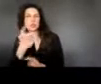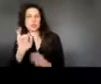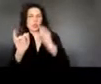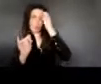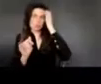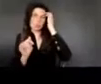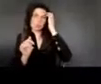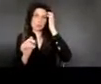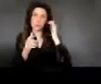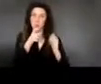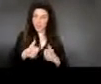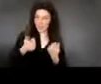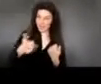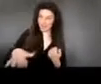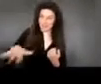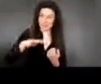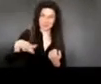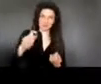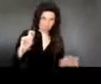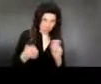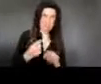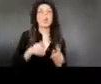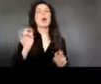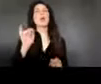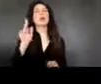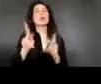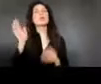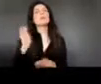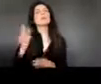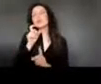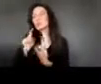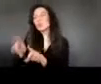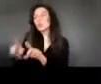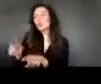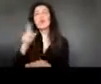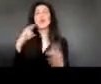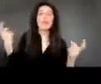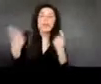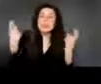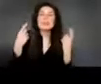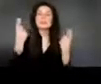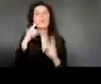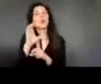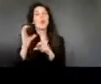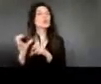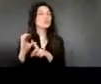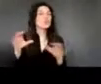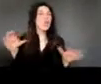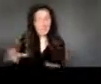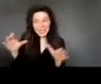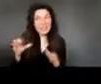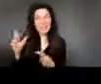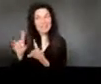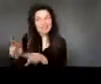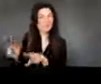of the area are not the same anymore, but people who went there for festivals, for any kind of cultural activity, they